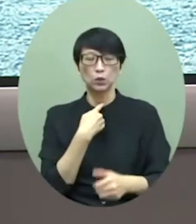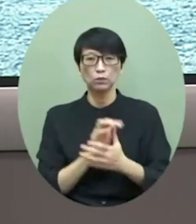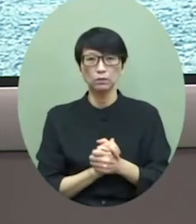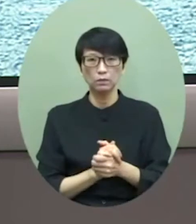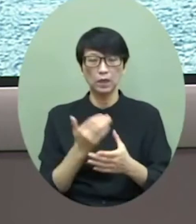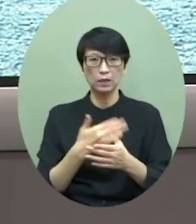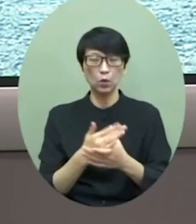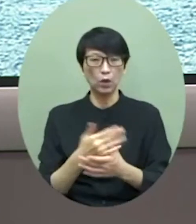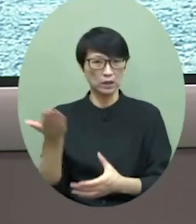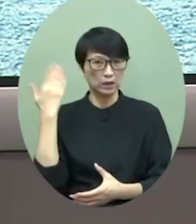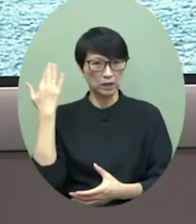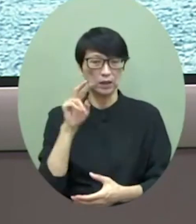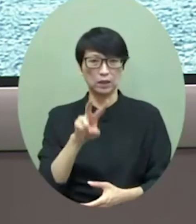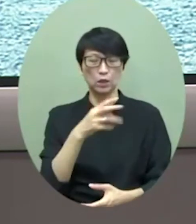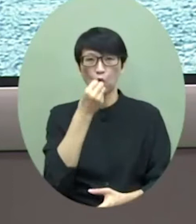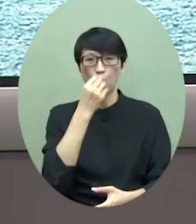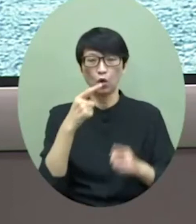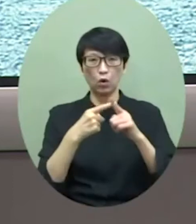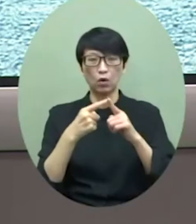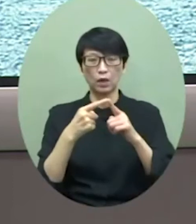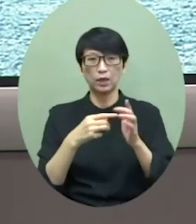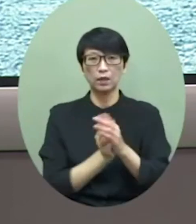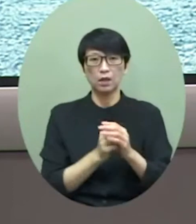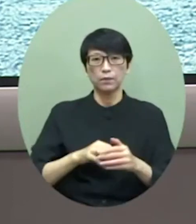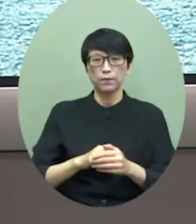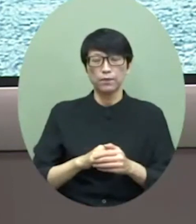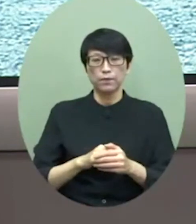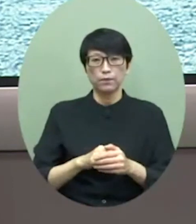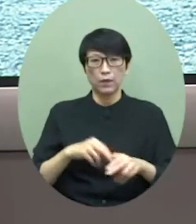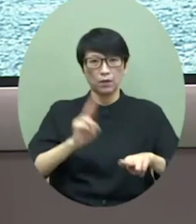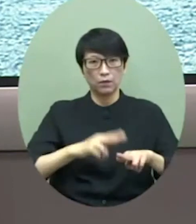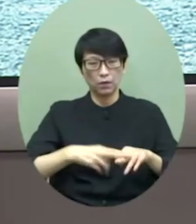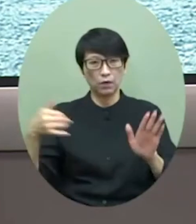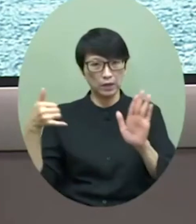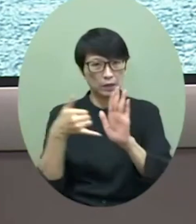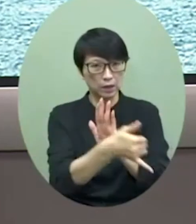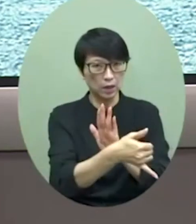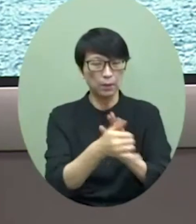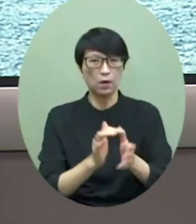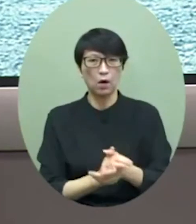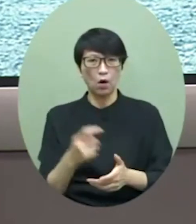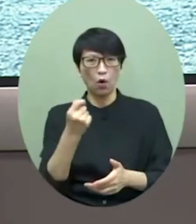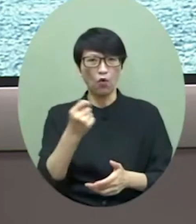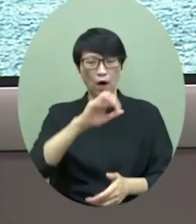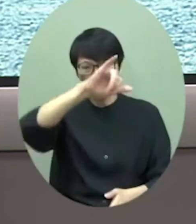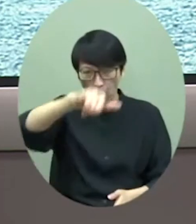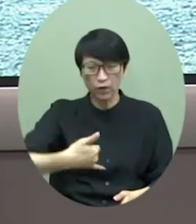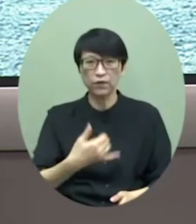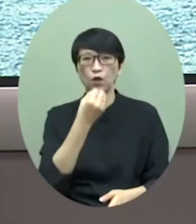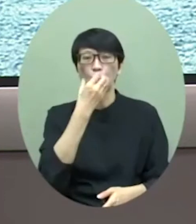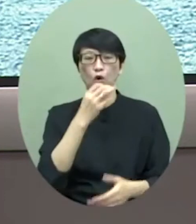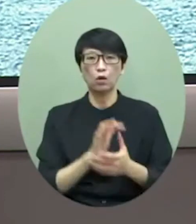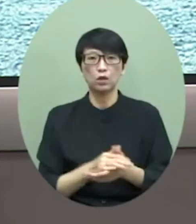to travel, and so they have to come back too. And then for people leaving Hong Kong,